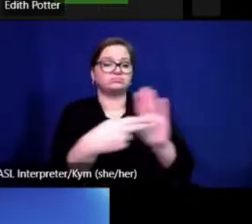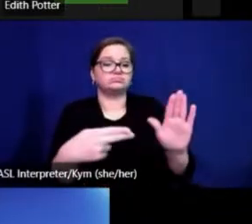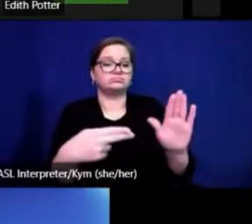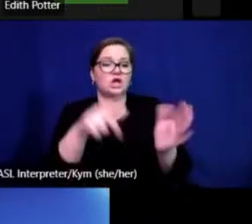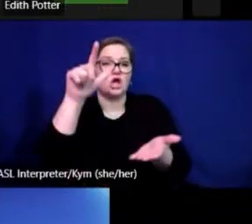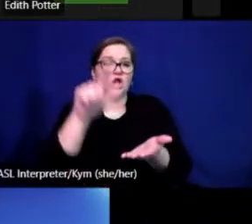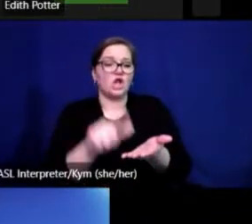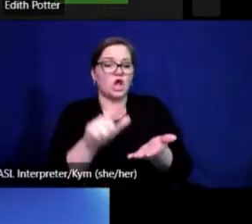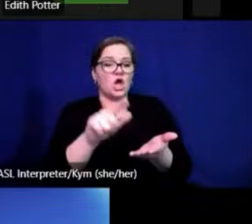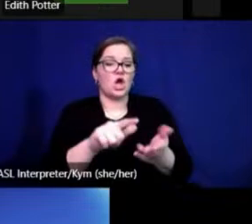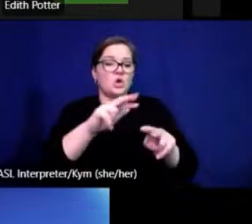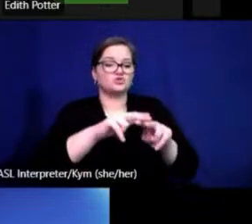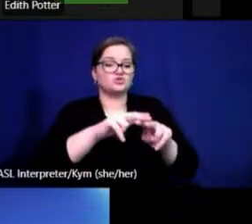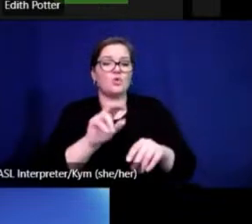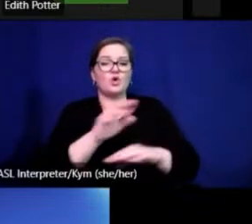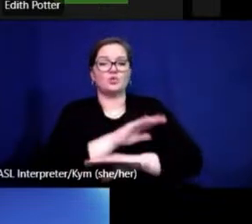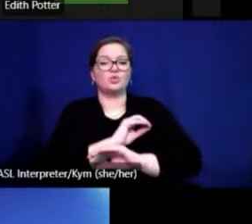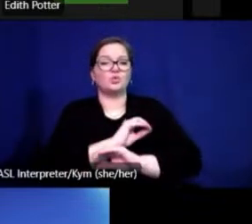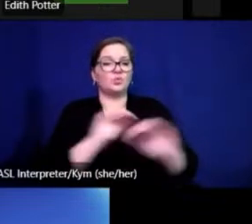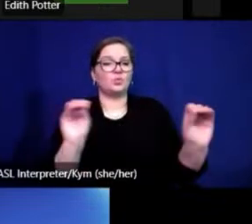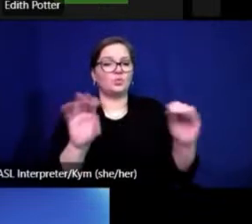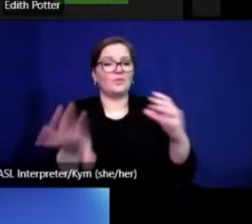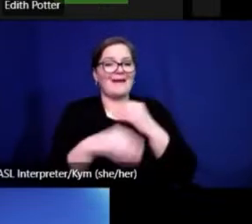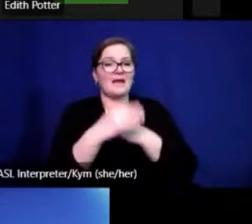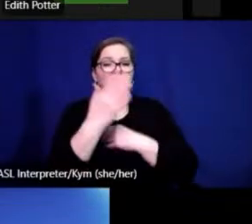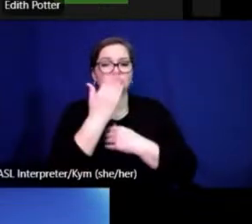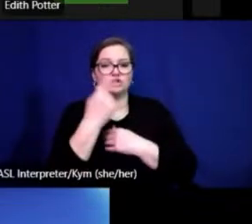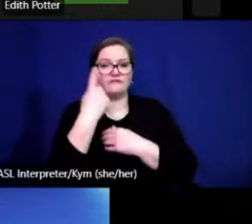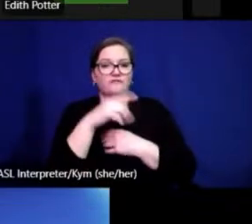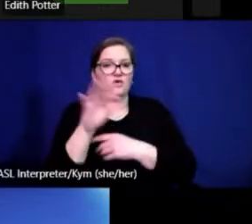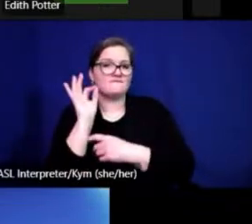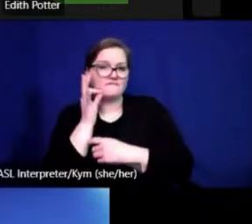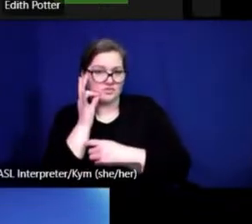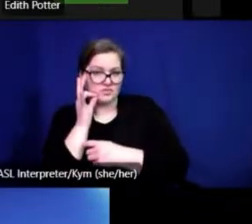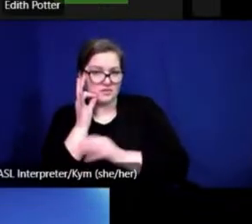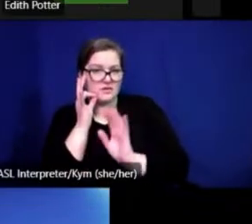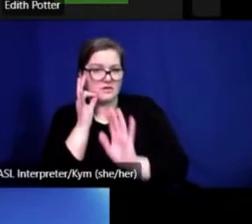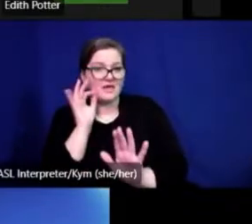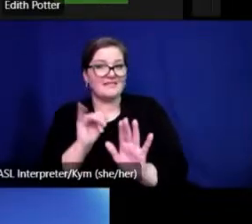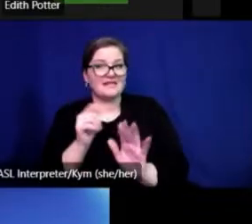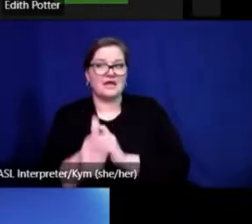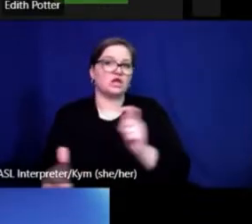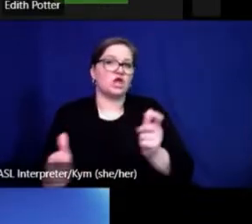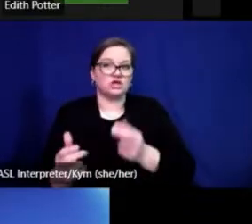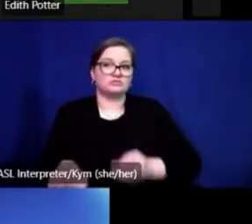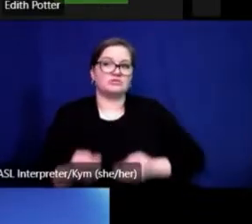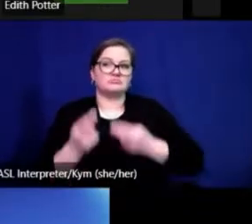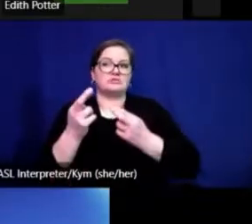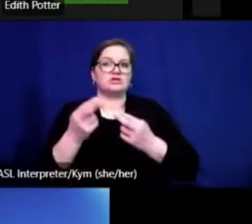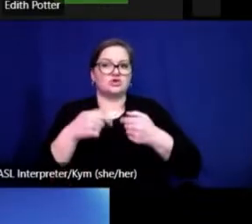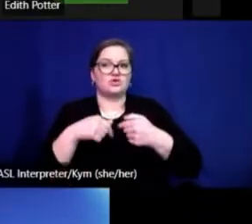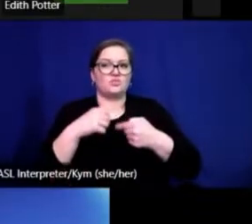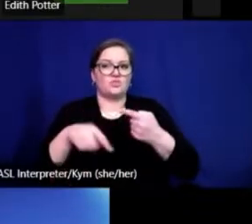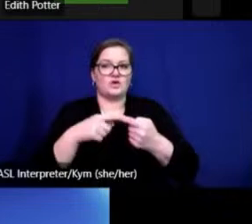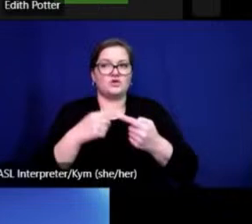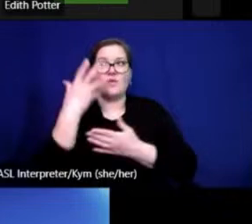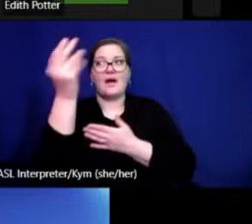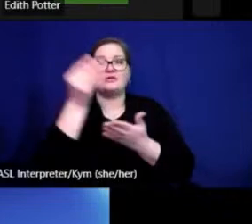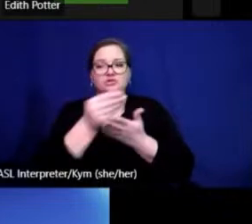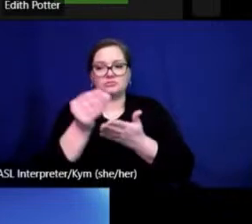low sodium or no added sugar for the fruits. And so that would be my biggest recommendation when you're shopping and trying to